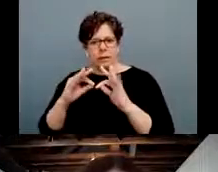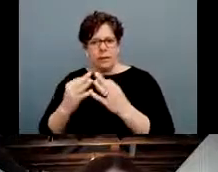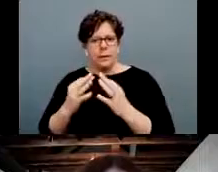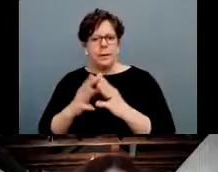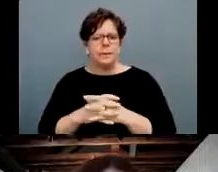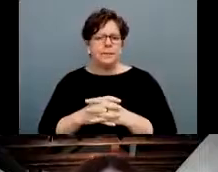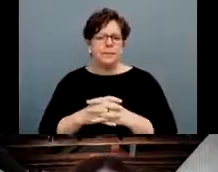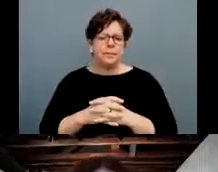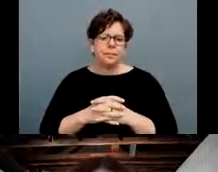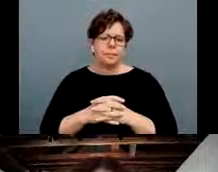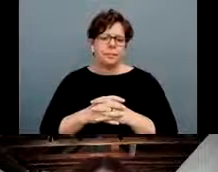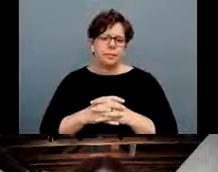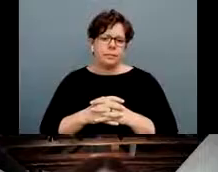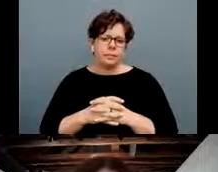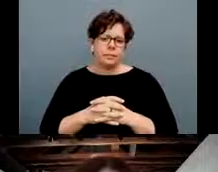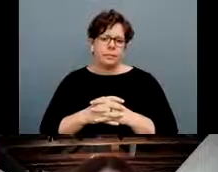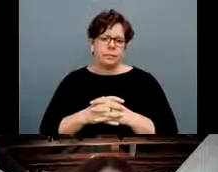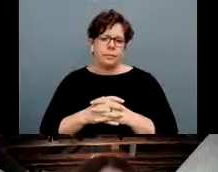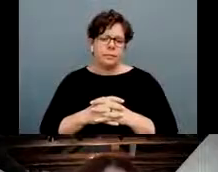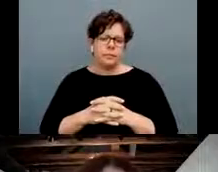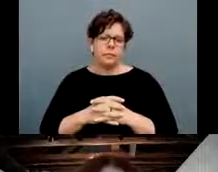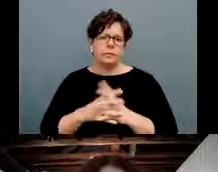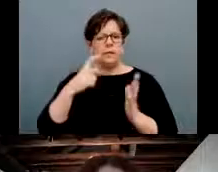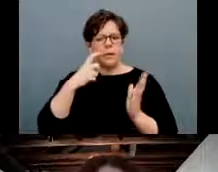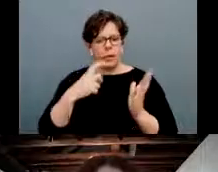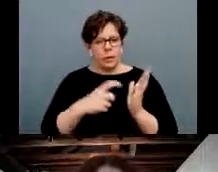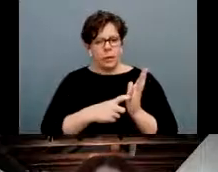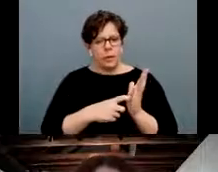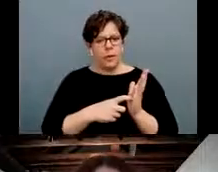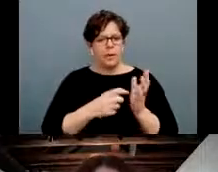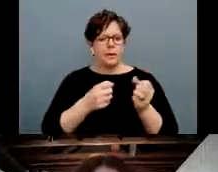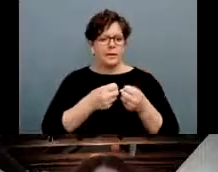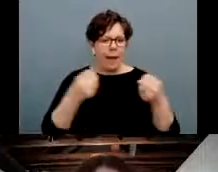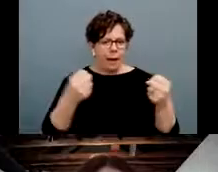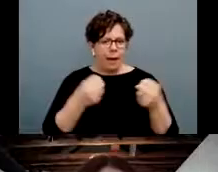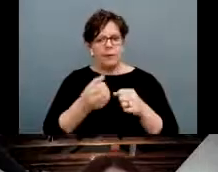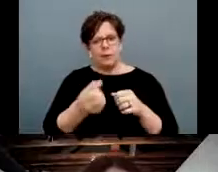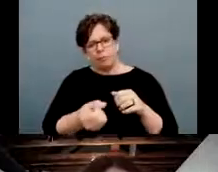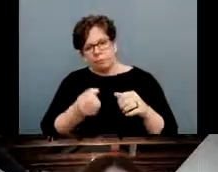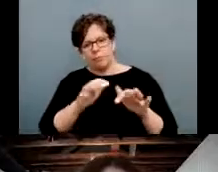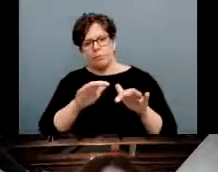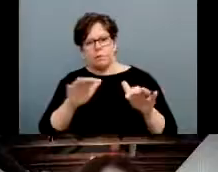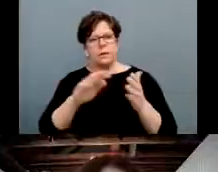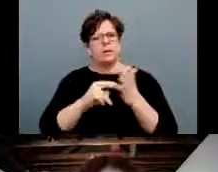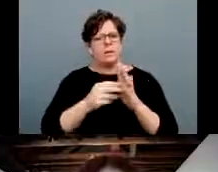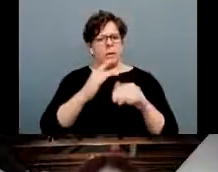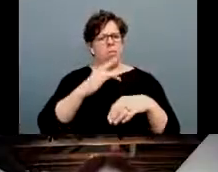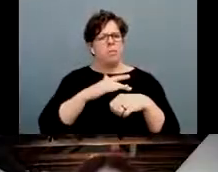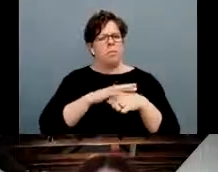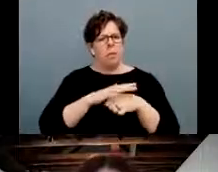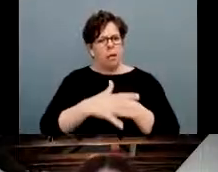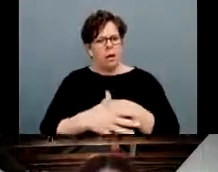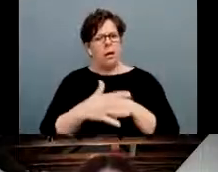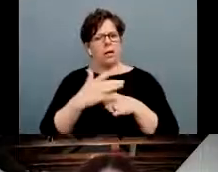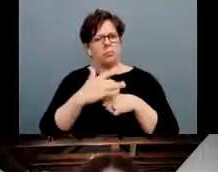are quite a bit of cabinets and cupboards and shelves in here. So he was able to have ample space to store his supplies